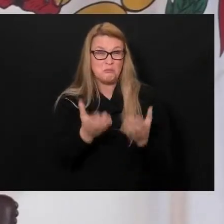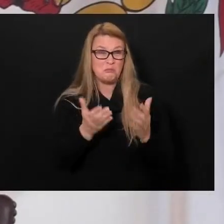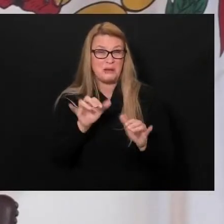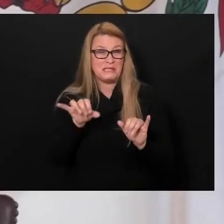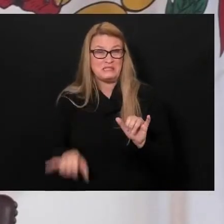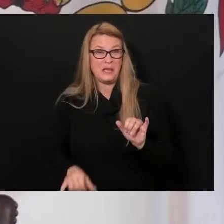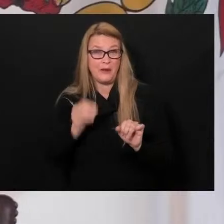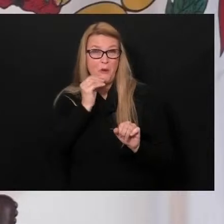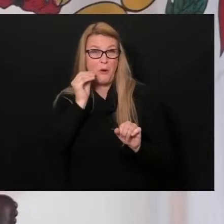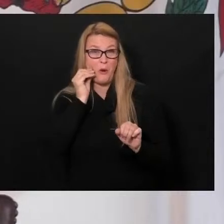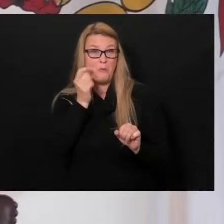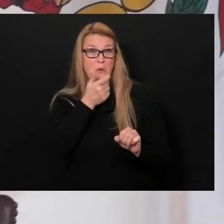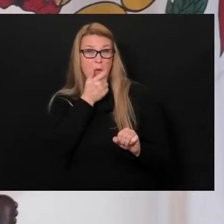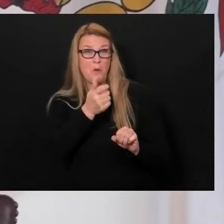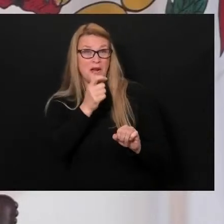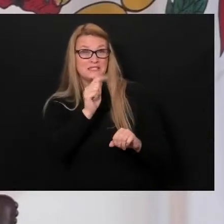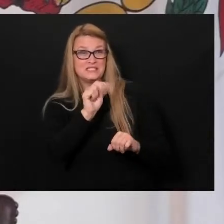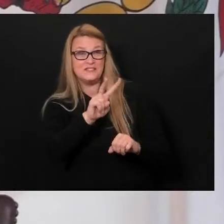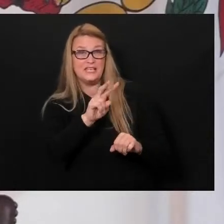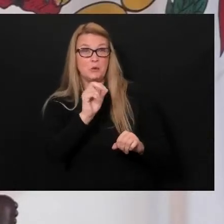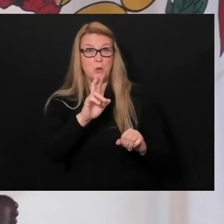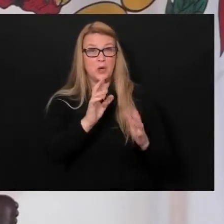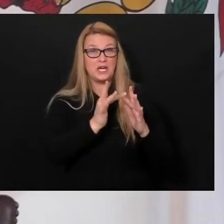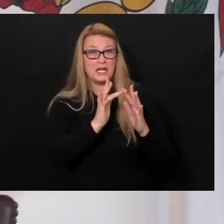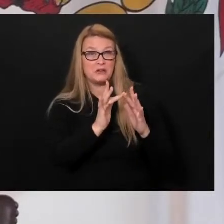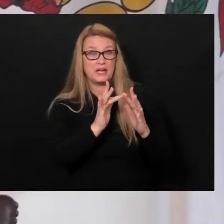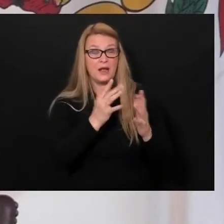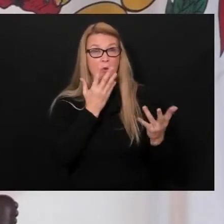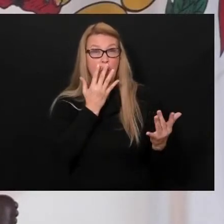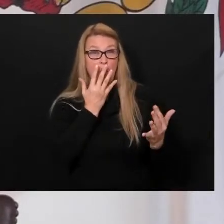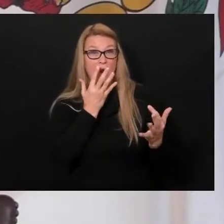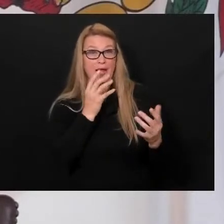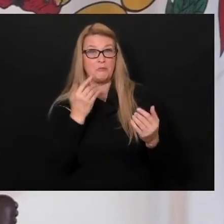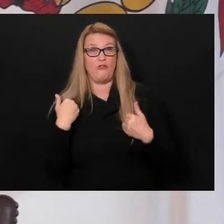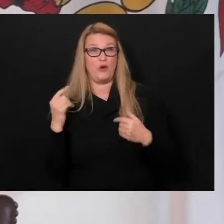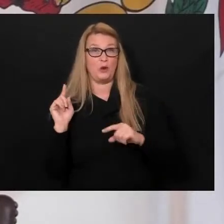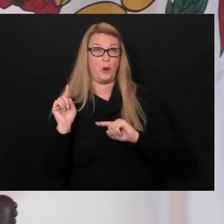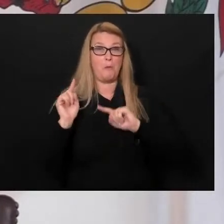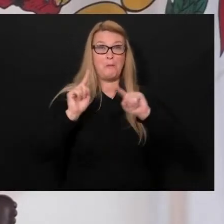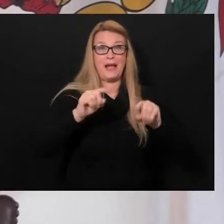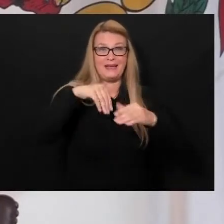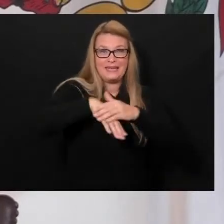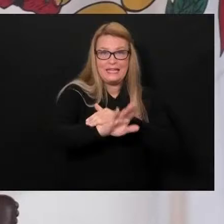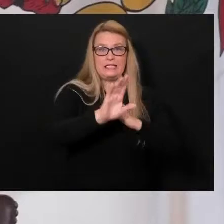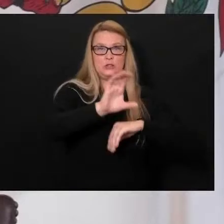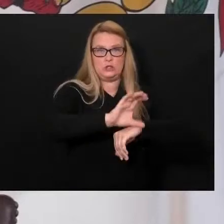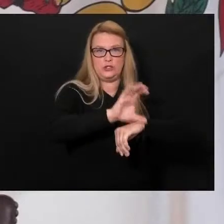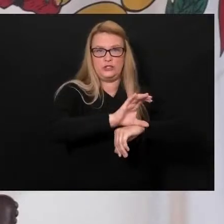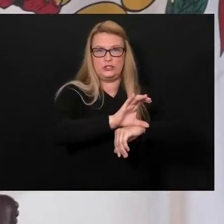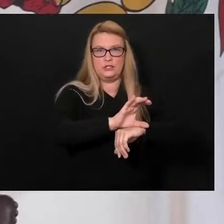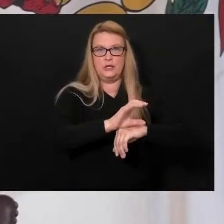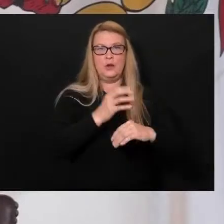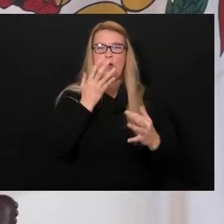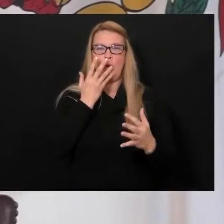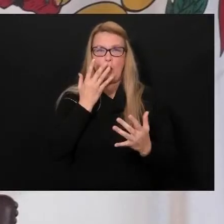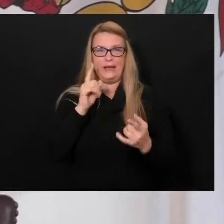if you can get your services online, just hold up just for a little while. And absolutely, we're going to lick this